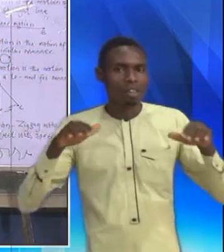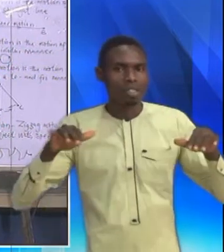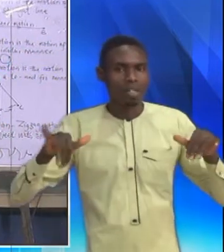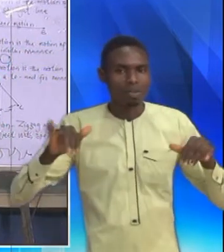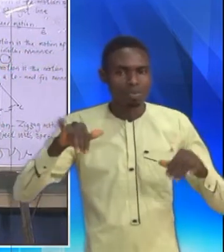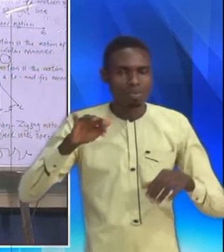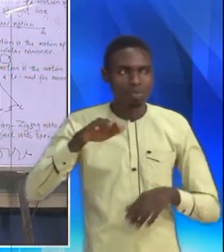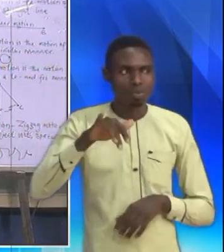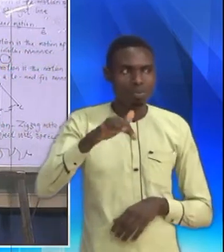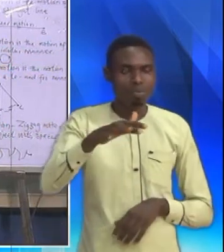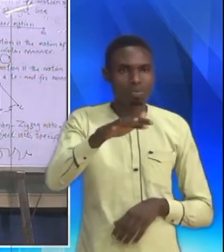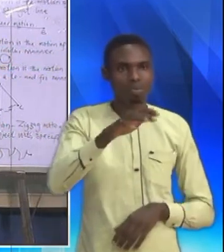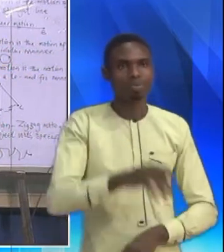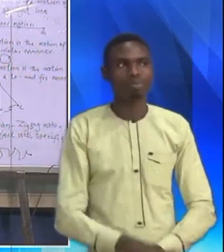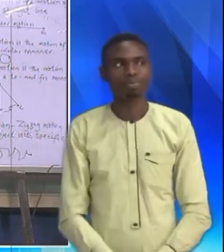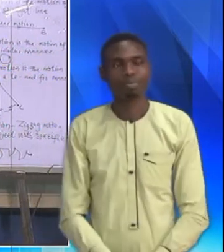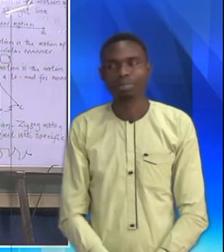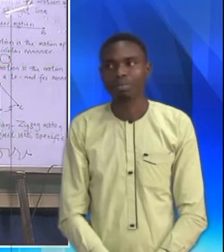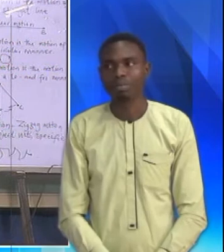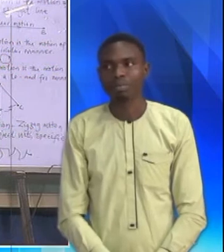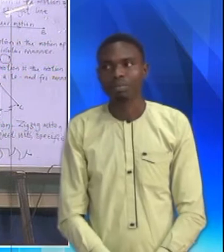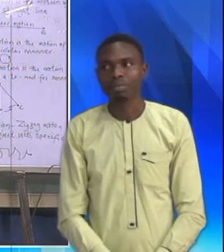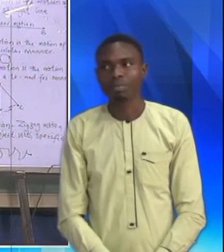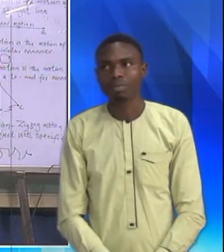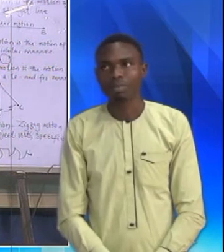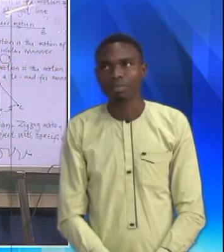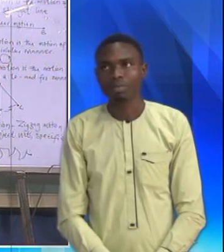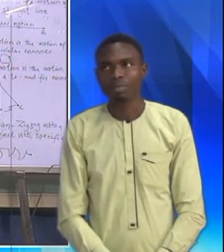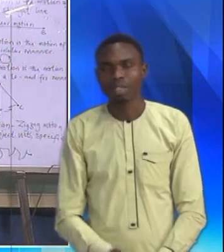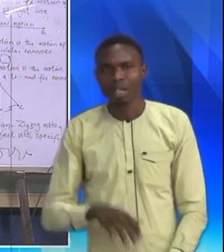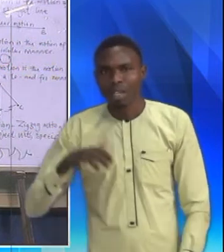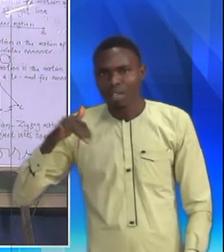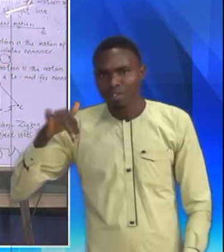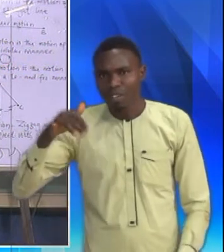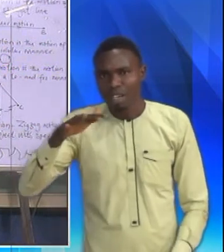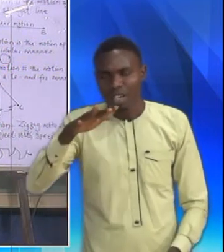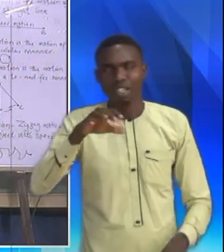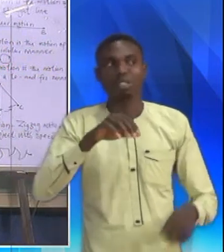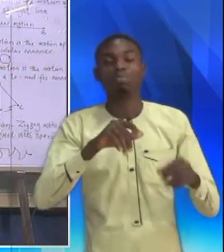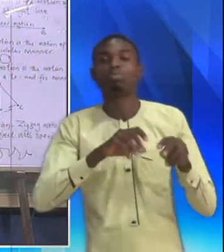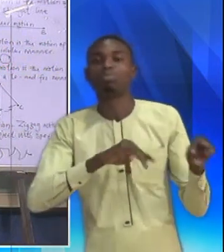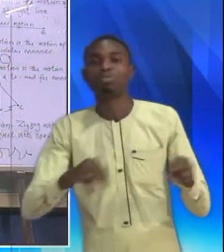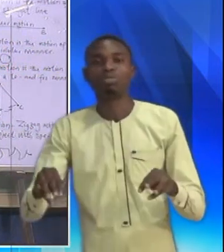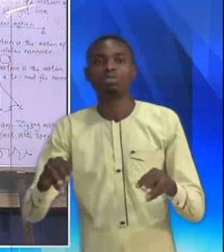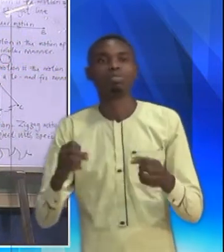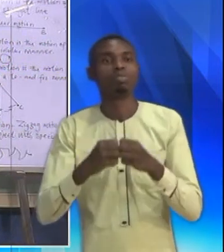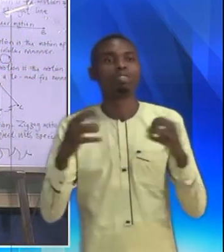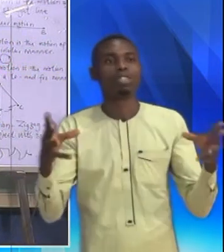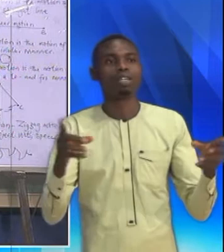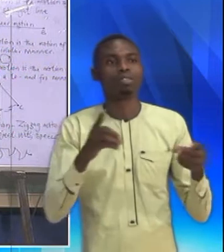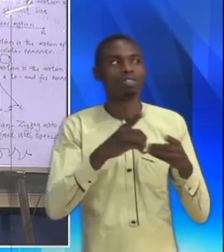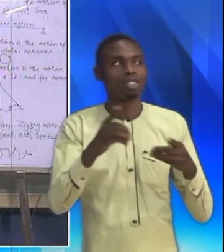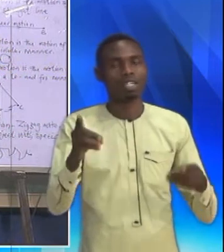way, go this way, go this way, anyhow. It doesn't have a specific direction. So that is